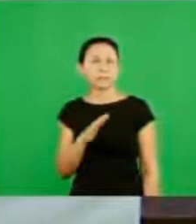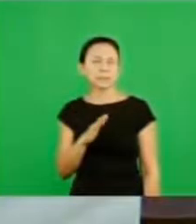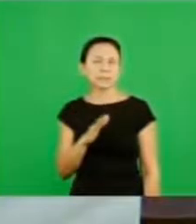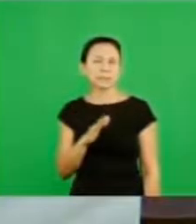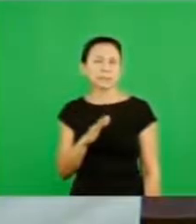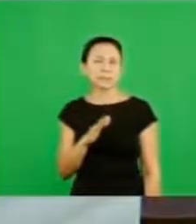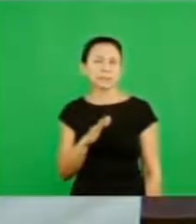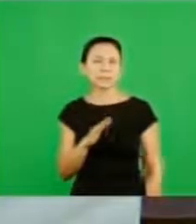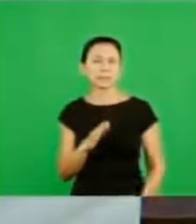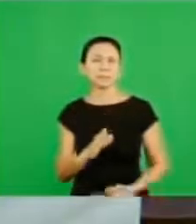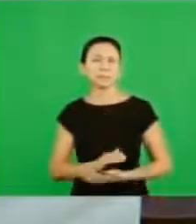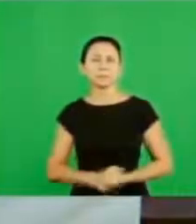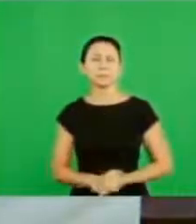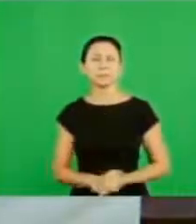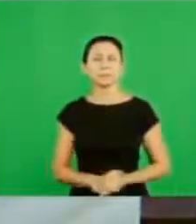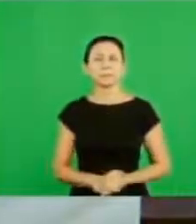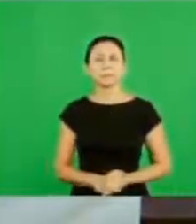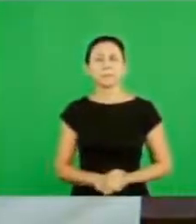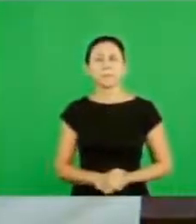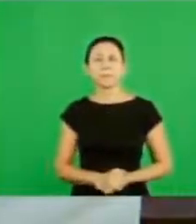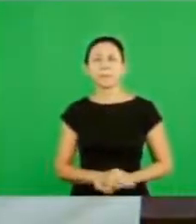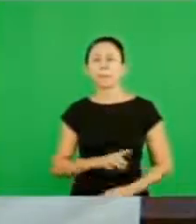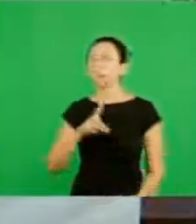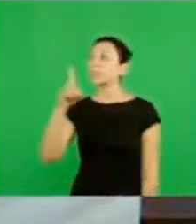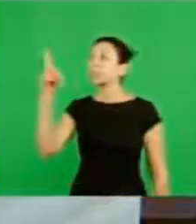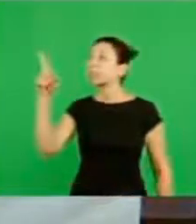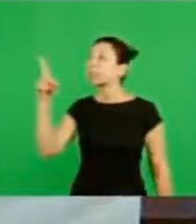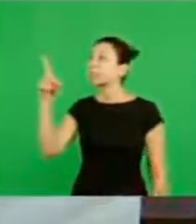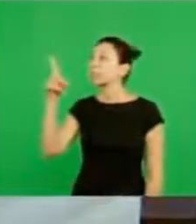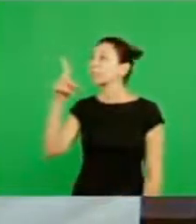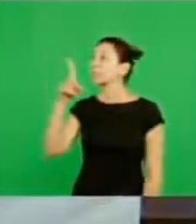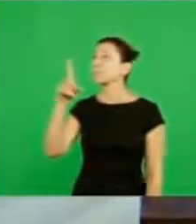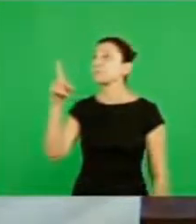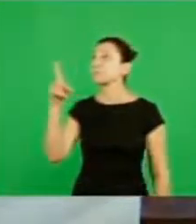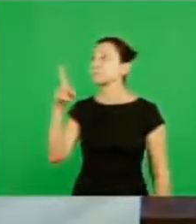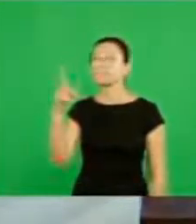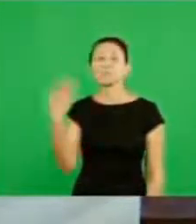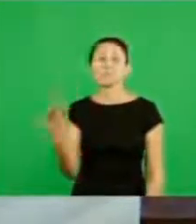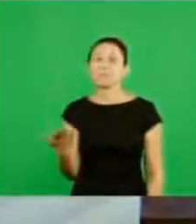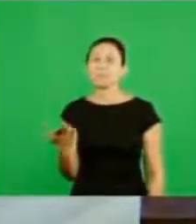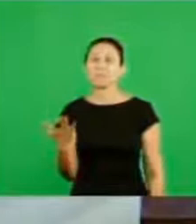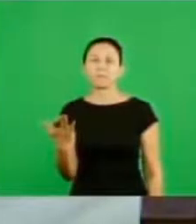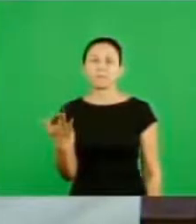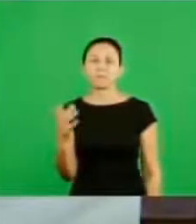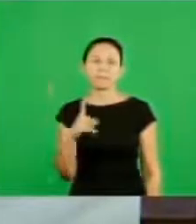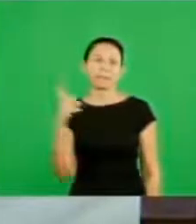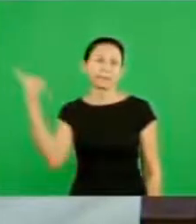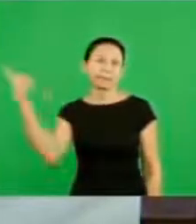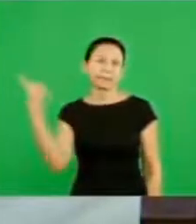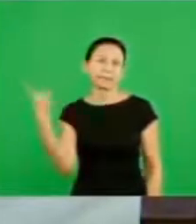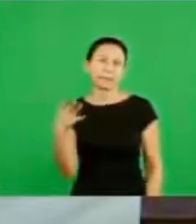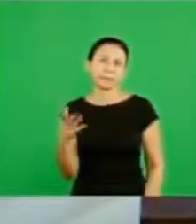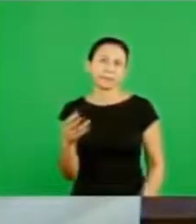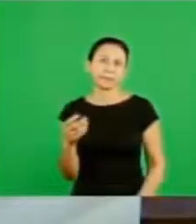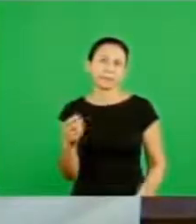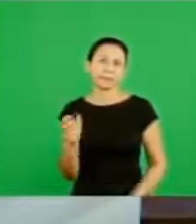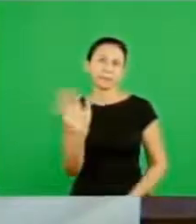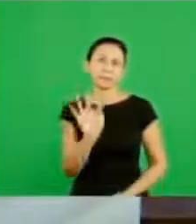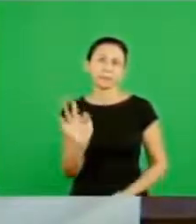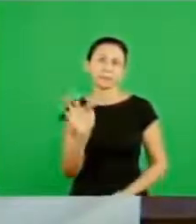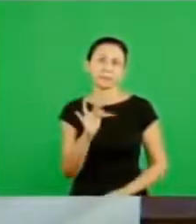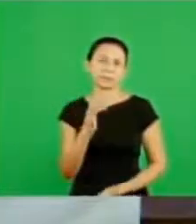you can write a book in the 60s about this thick, saying that God had